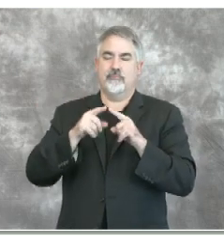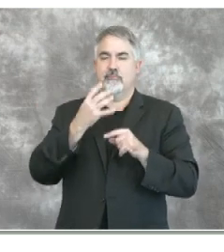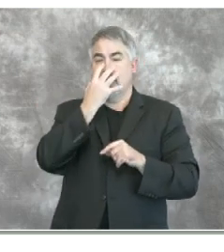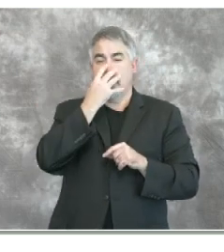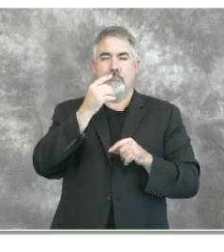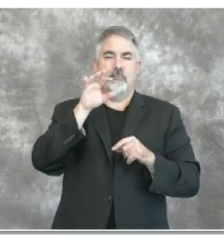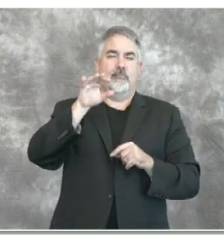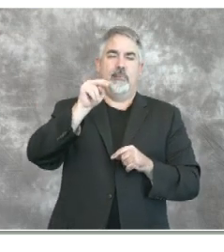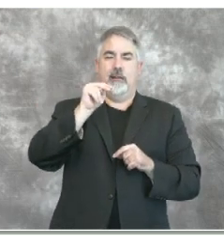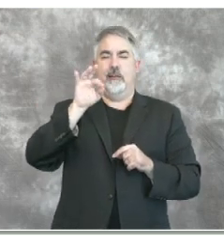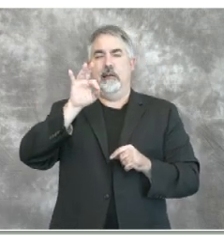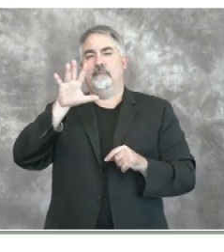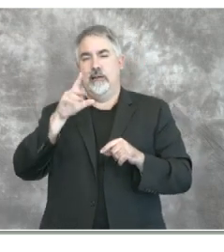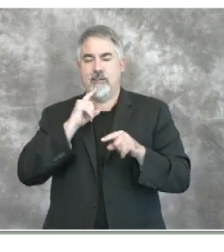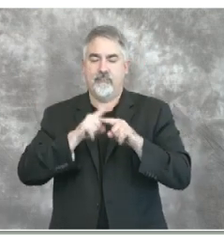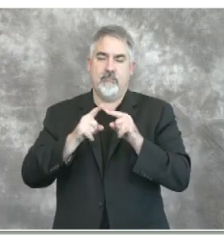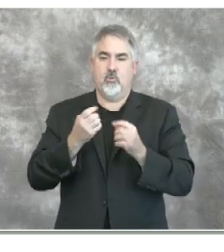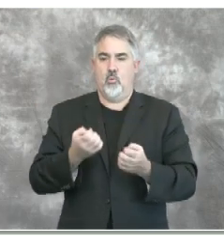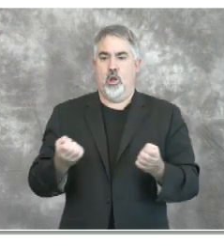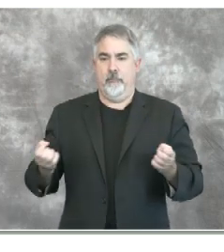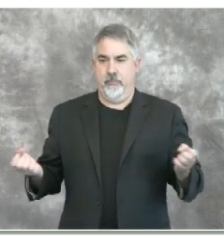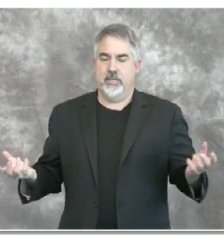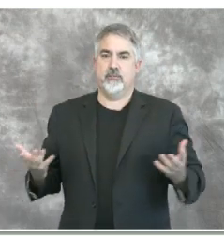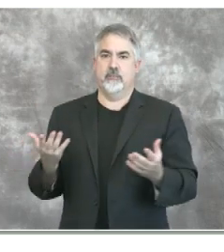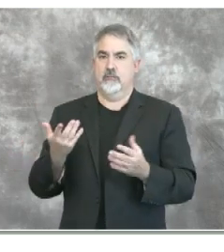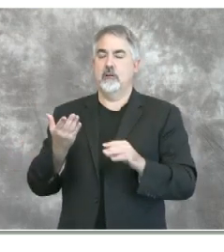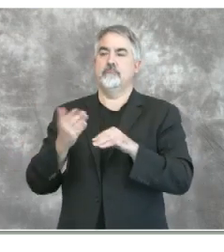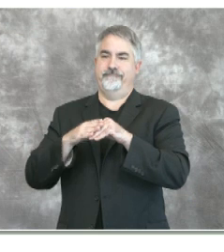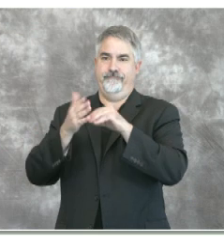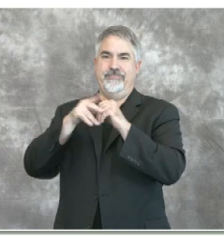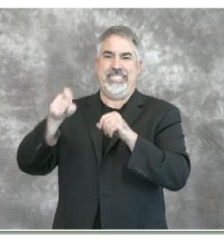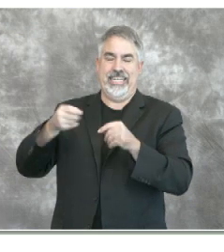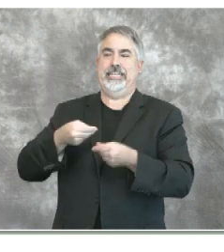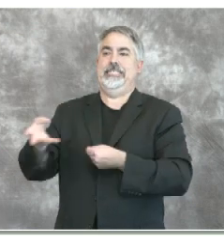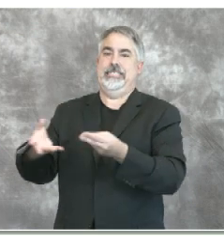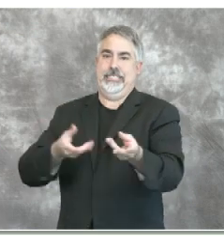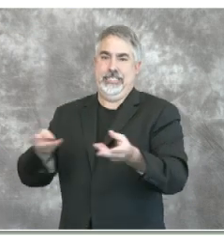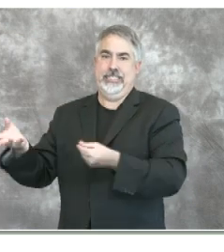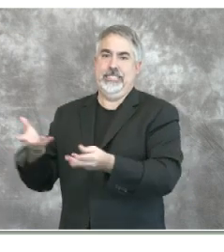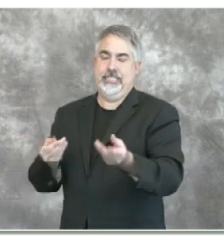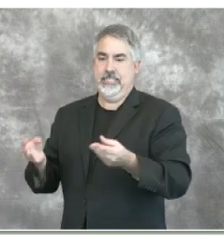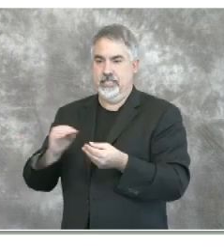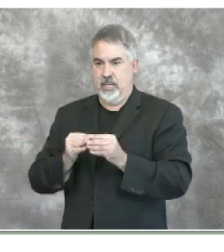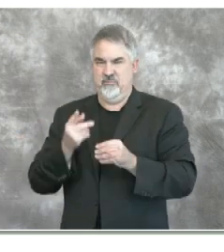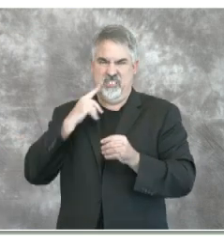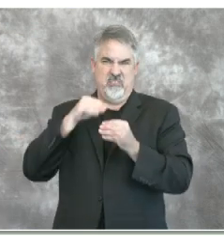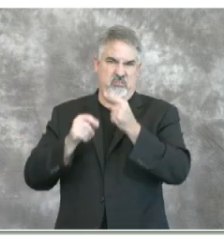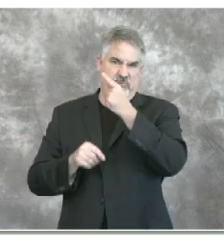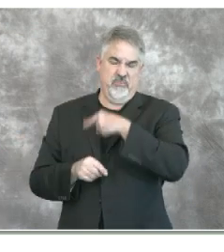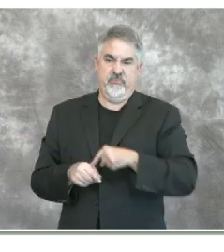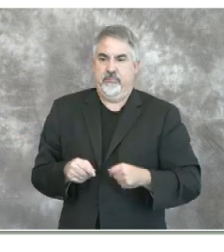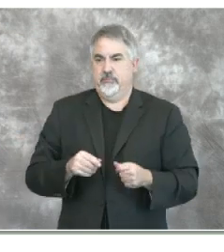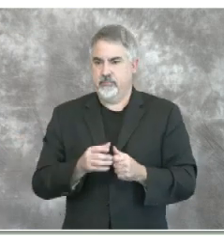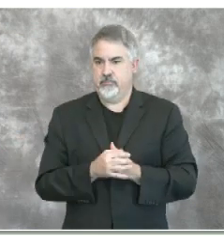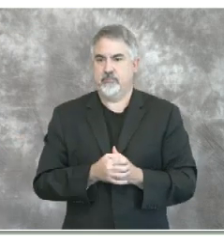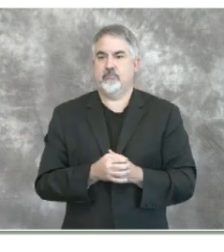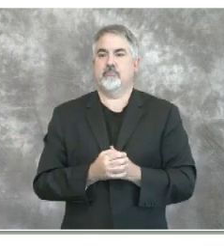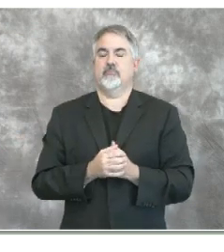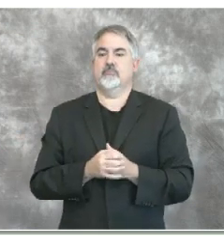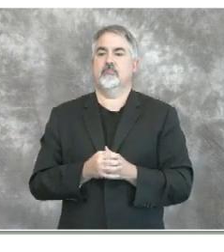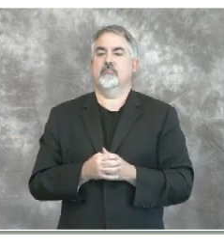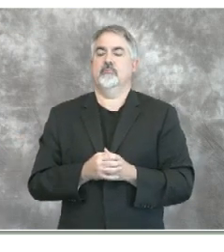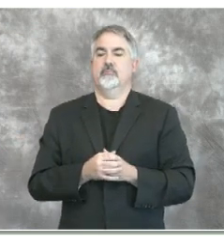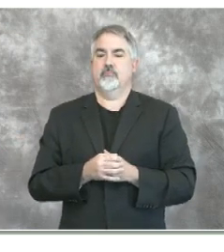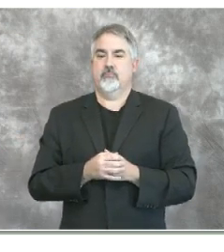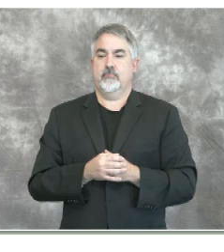gowns, gloves, all an increase. We are approaching 2 million individual items of personal protective gear being distributed.